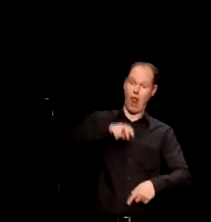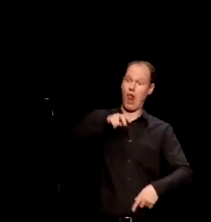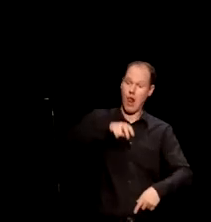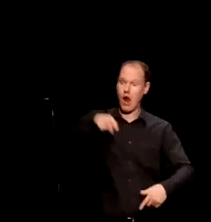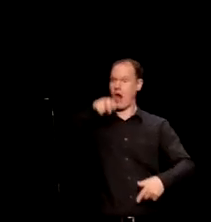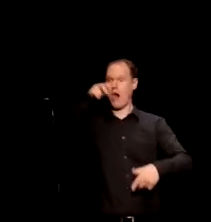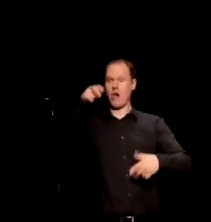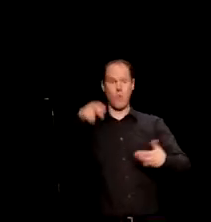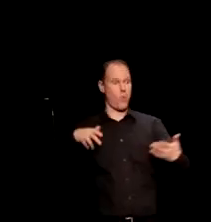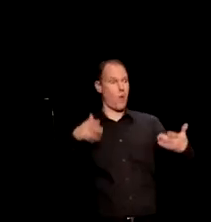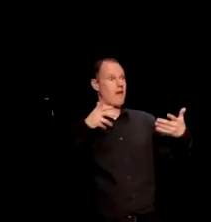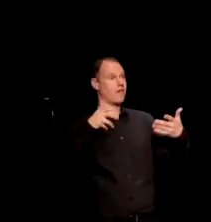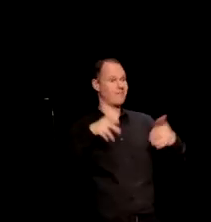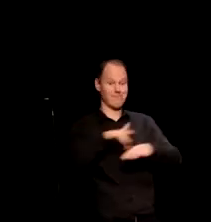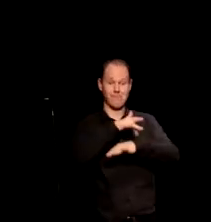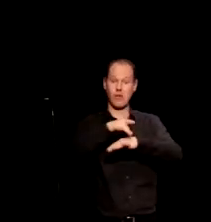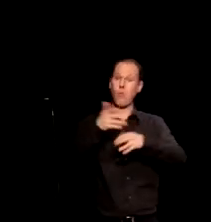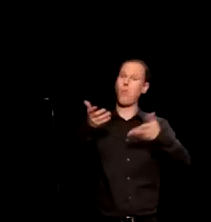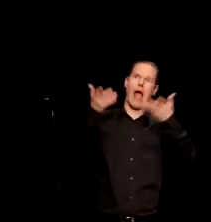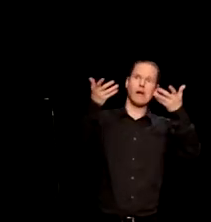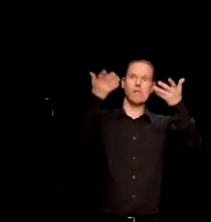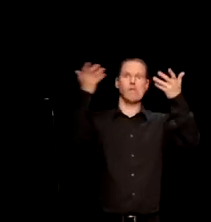but where are they?